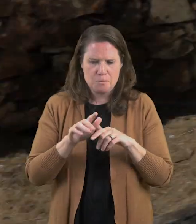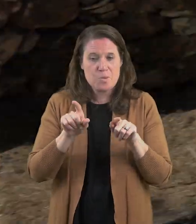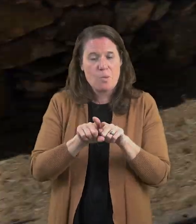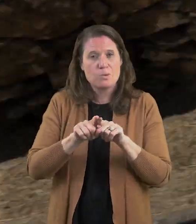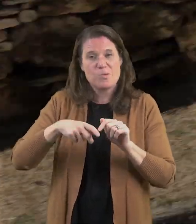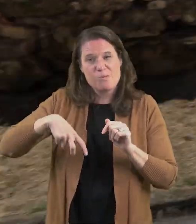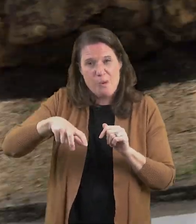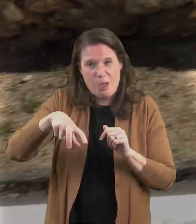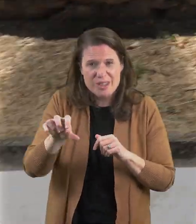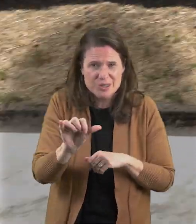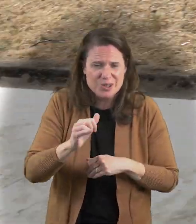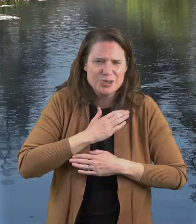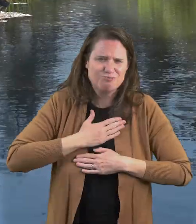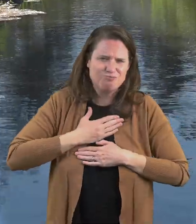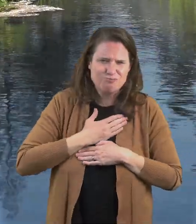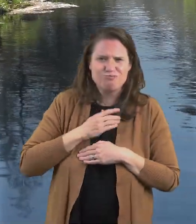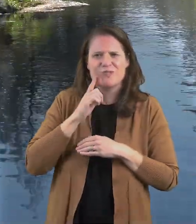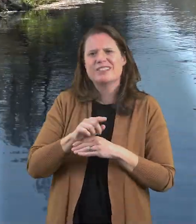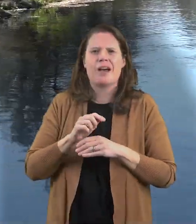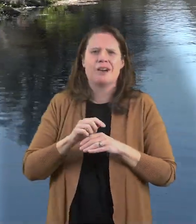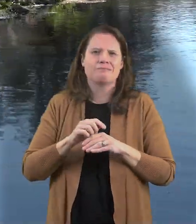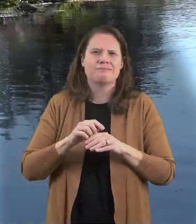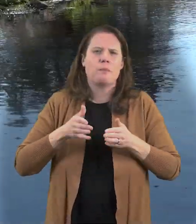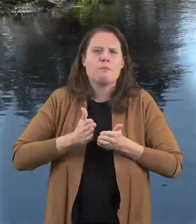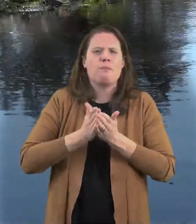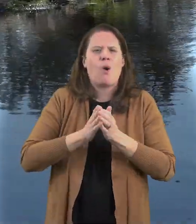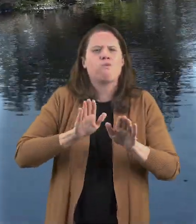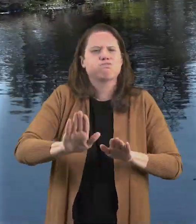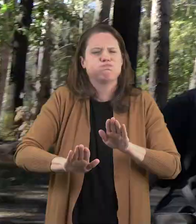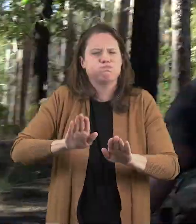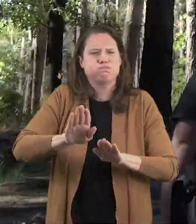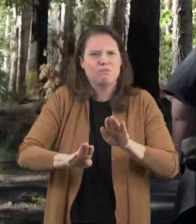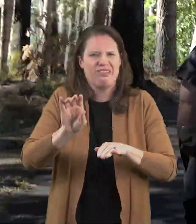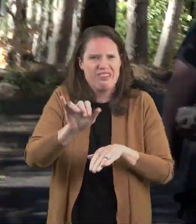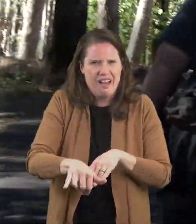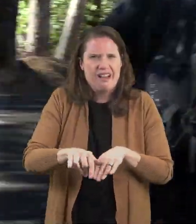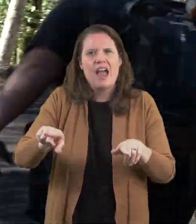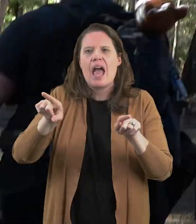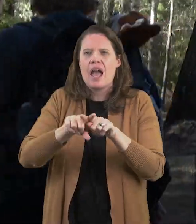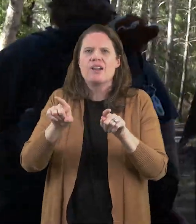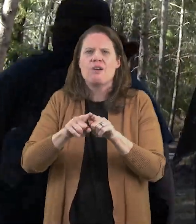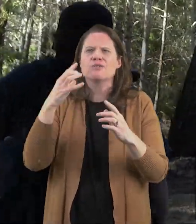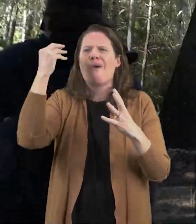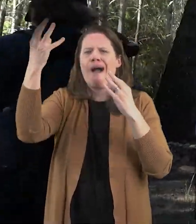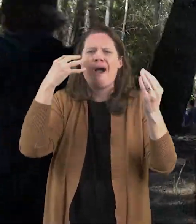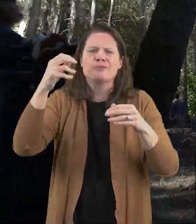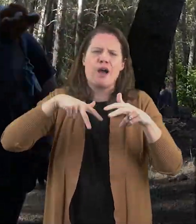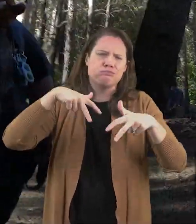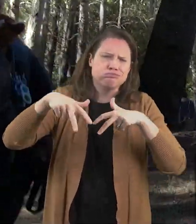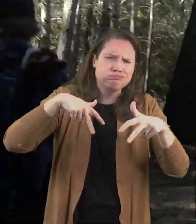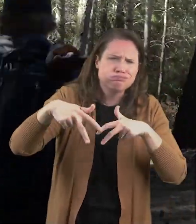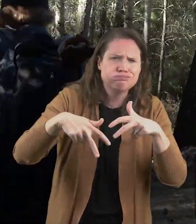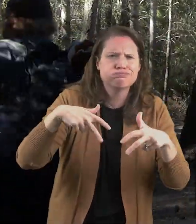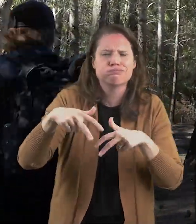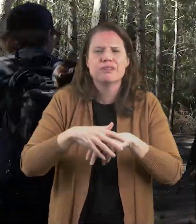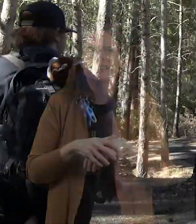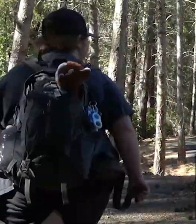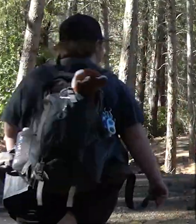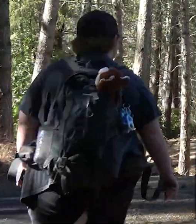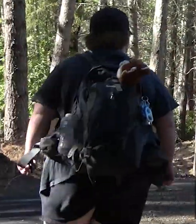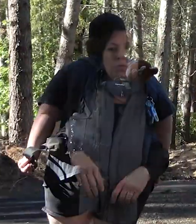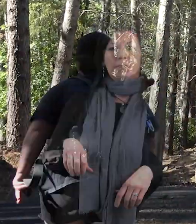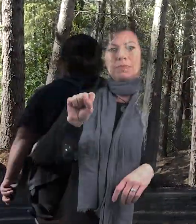We did some bowling. I did some paddle boating. We also went on a bunch of nature walks and hikes.